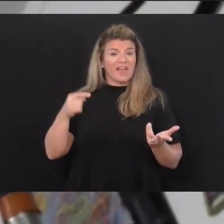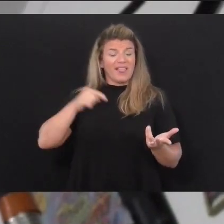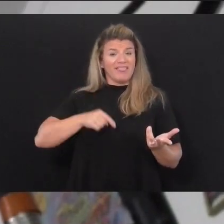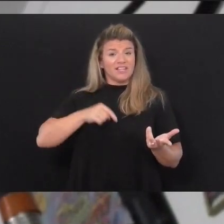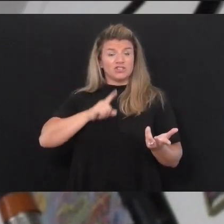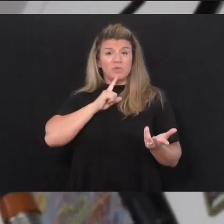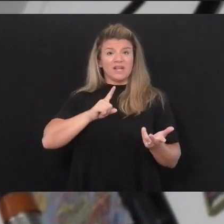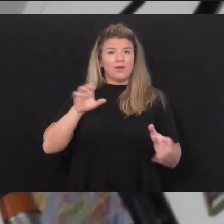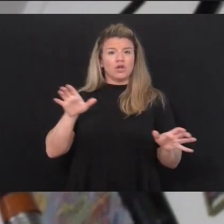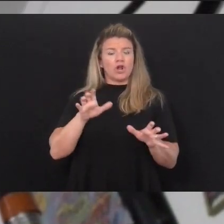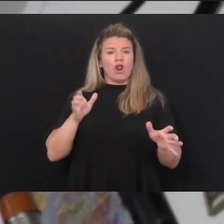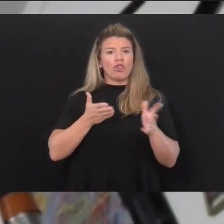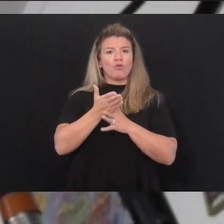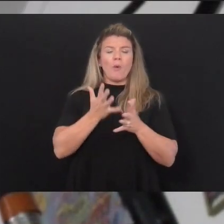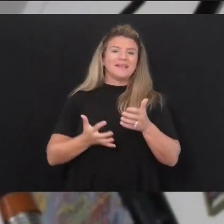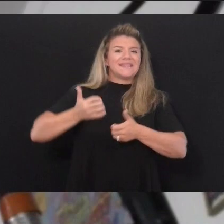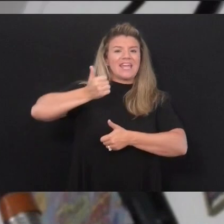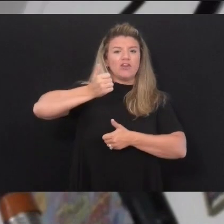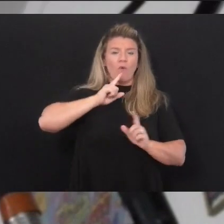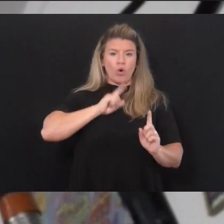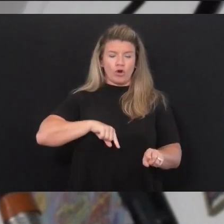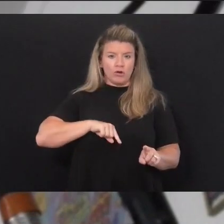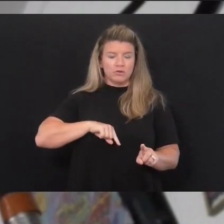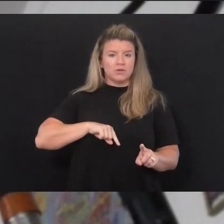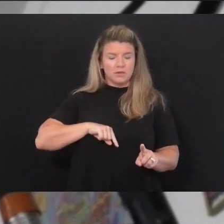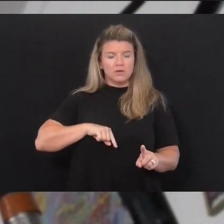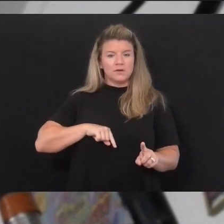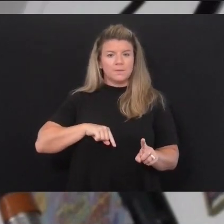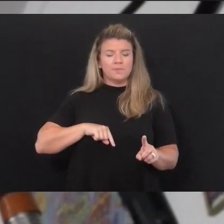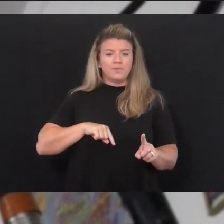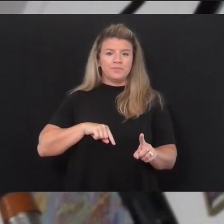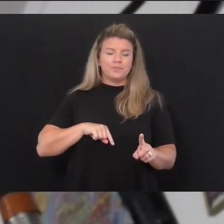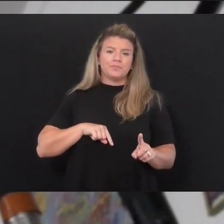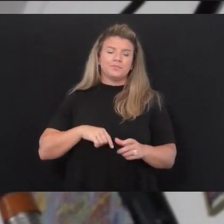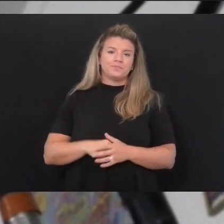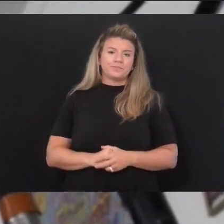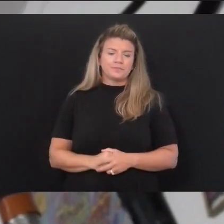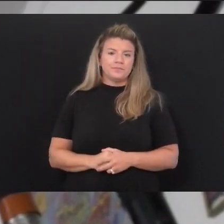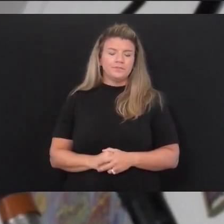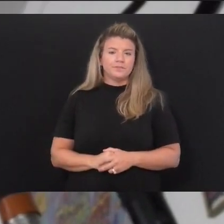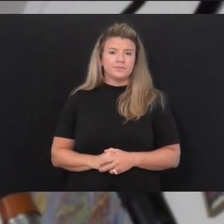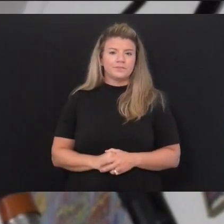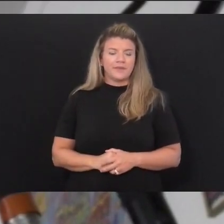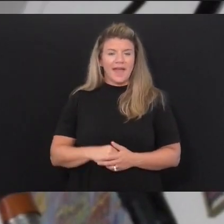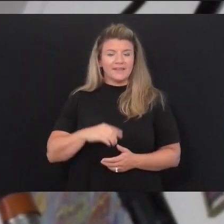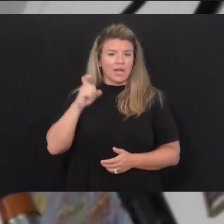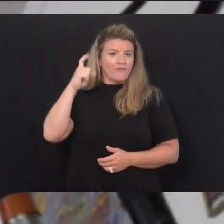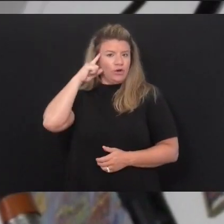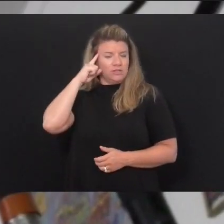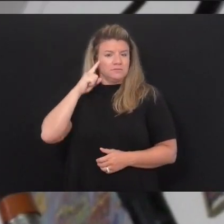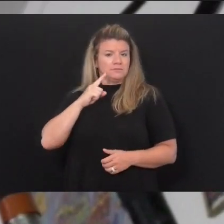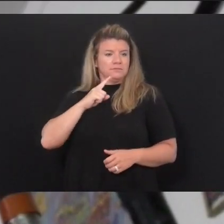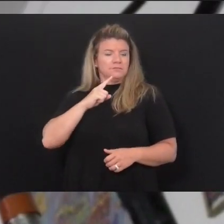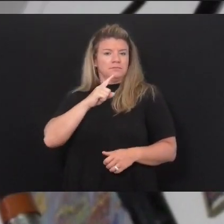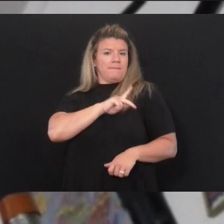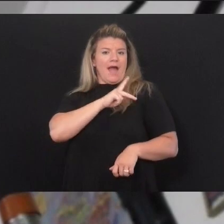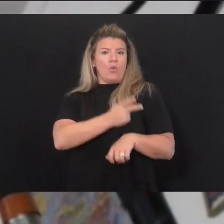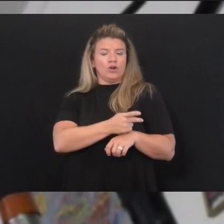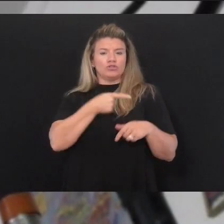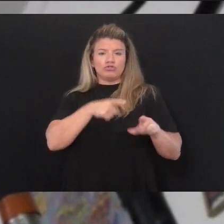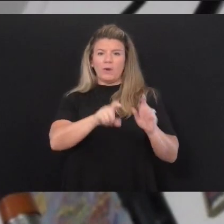that have allowed us to do so well to date. But now's the time that all of us are calling on